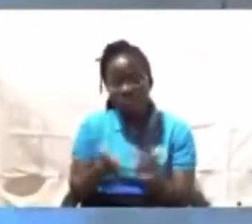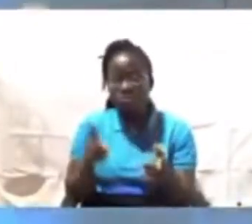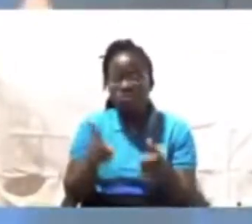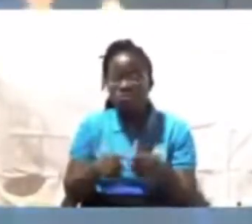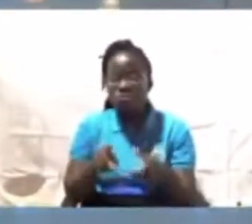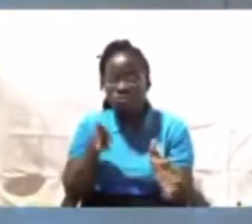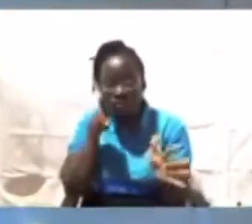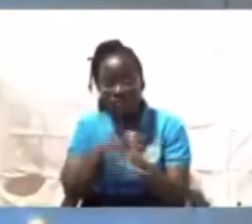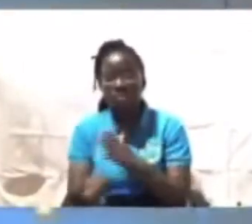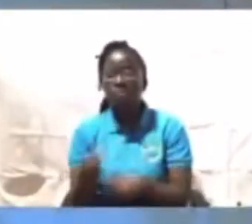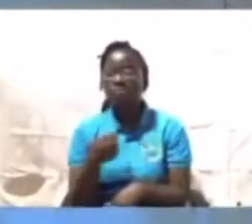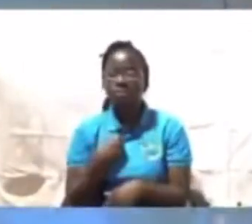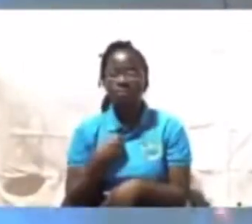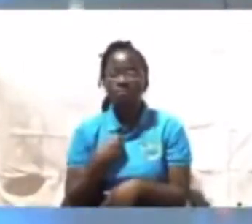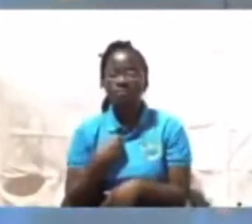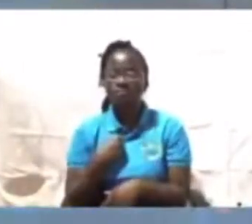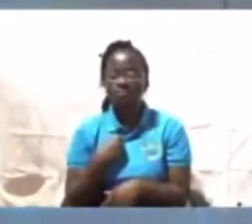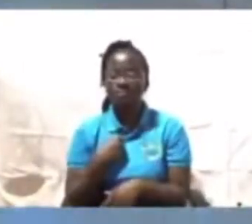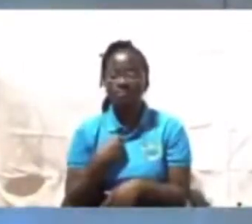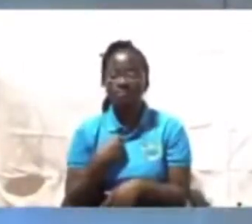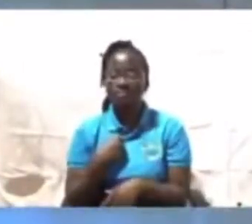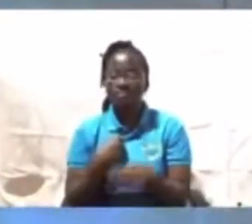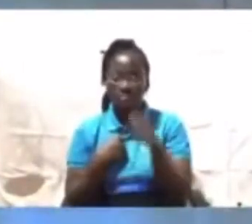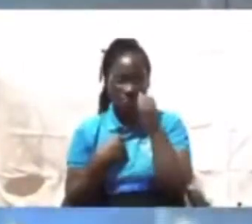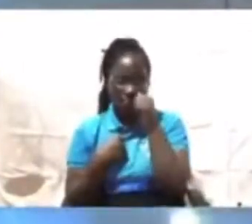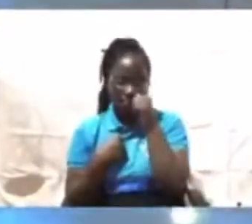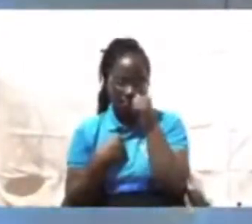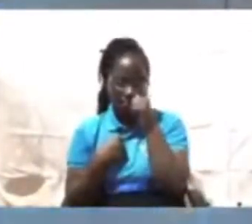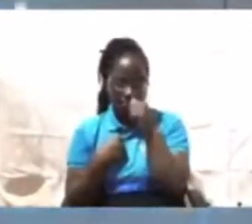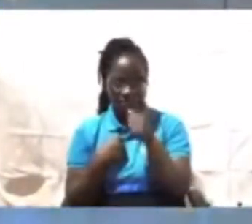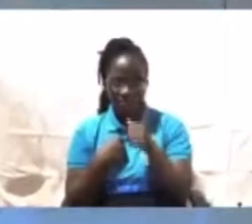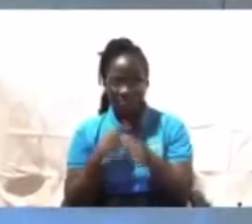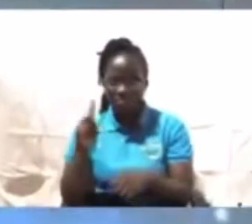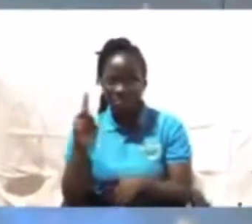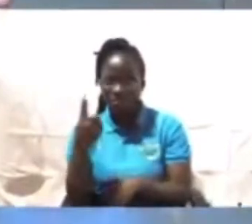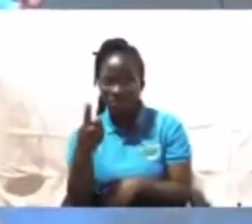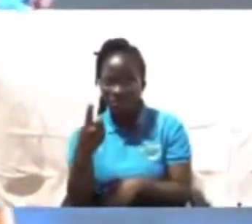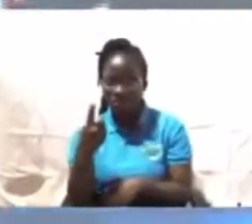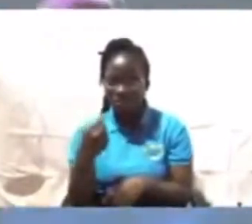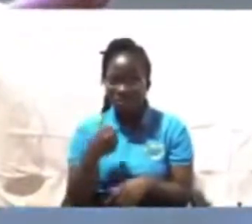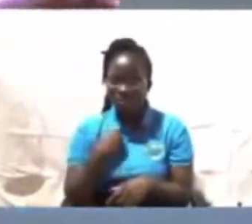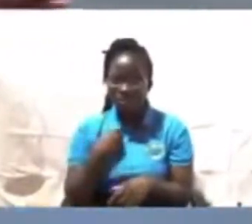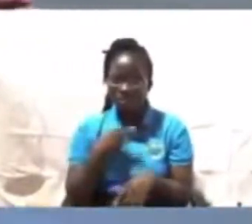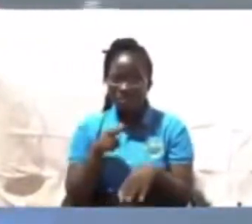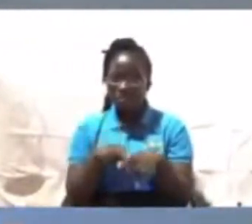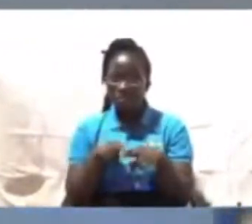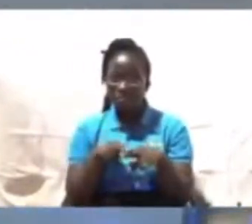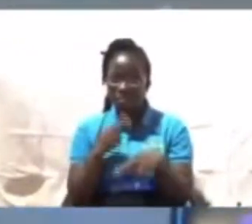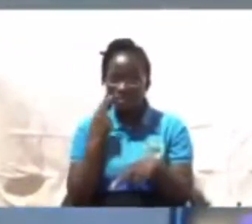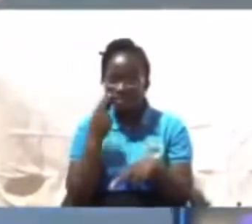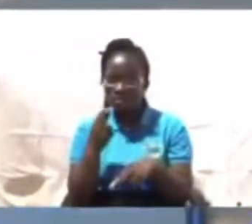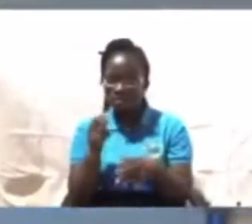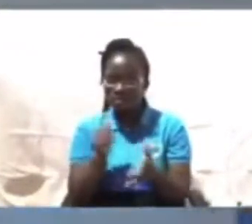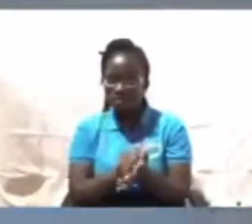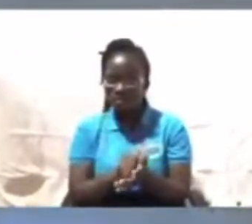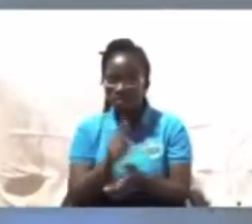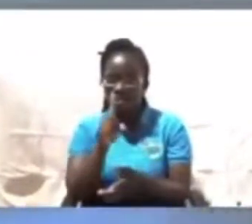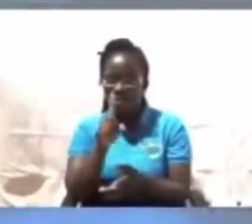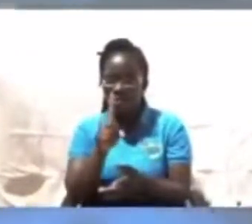Nedi kanyi. Miti ona ma unse kreme mbi abe shie mu. Edembi wo. Obia